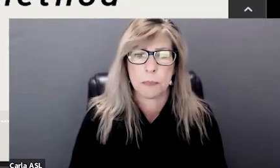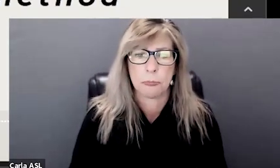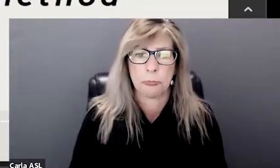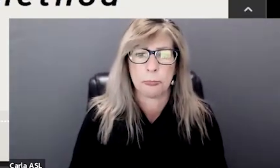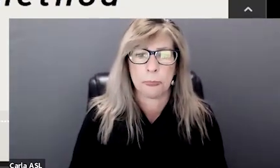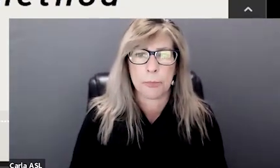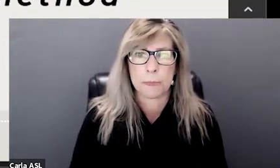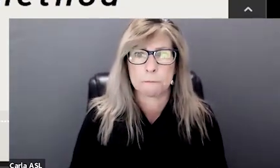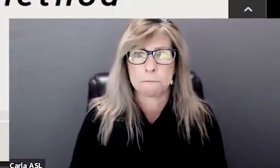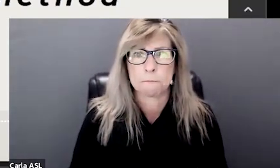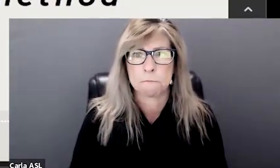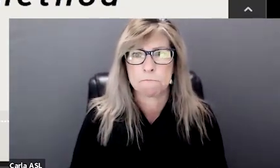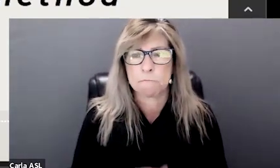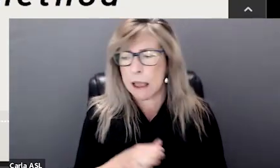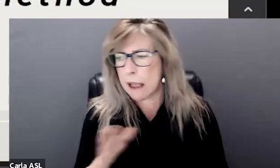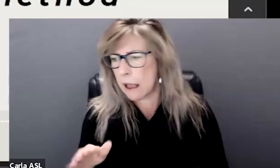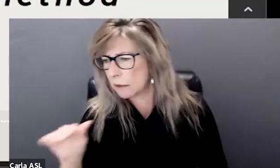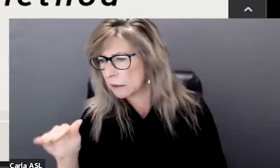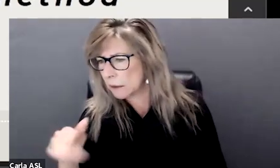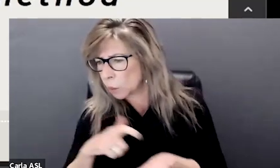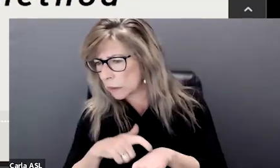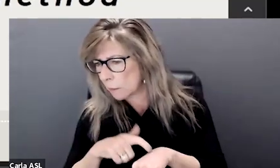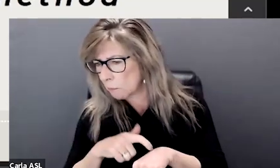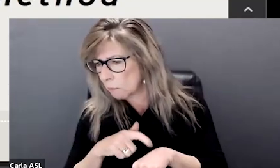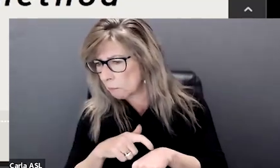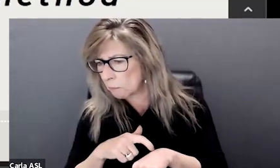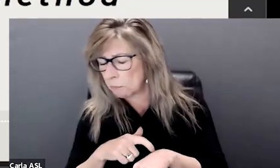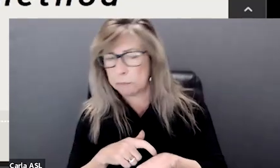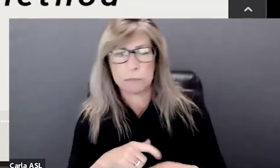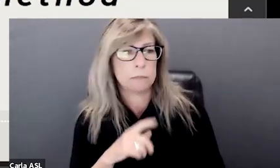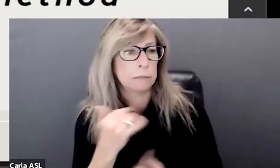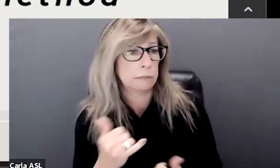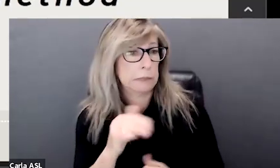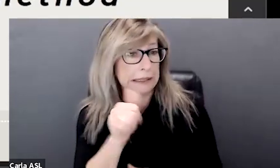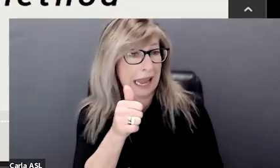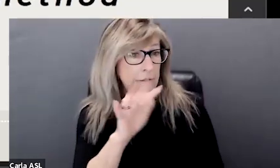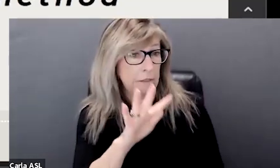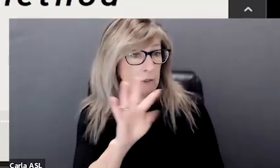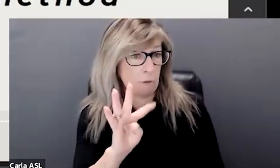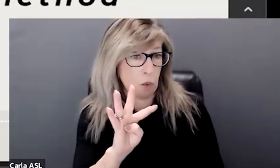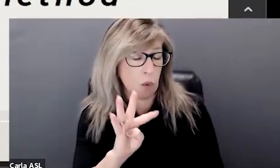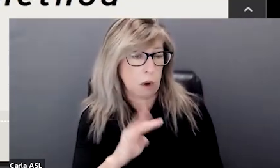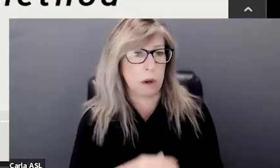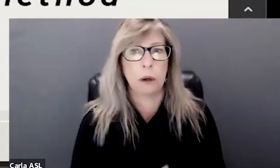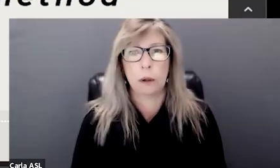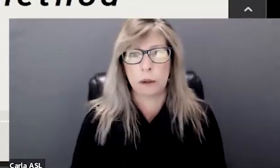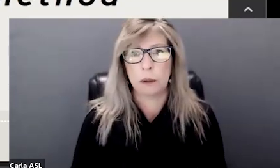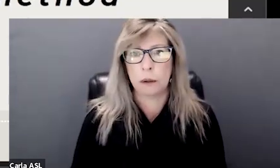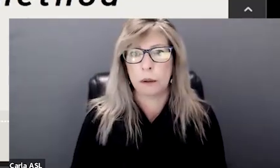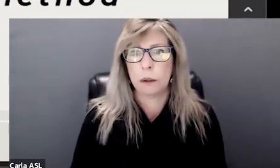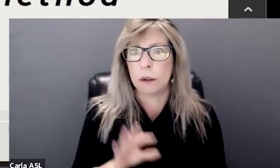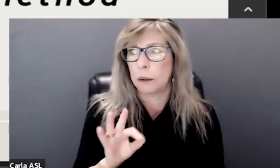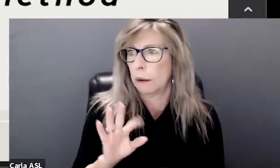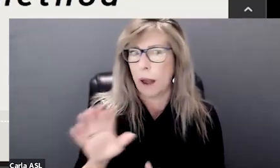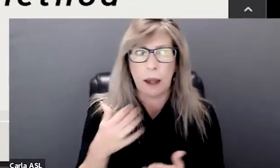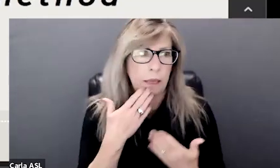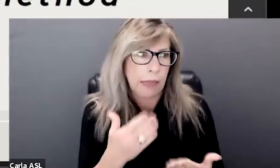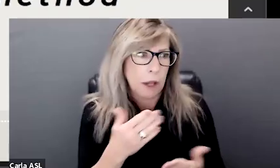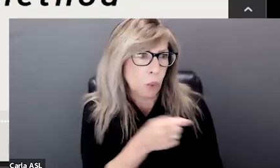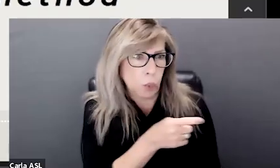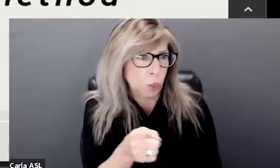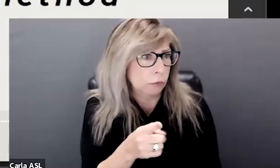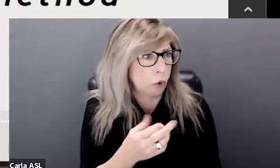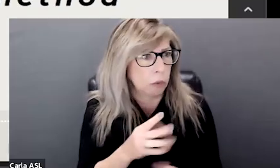can I get a time check? It's 10:54. Perfect. And thank you to everyone for continuing to share